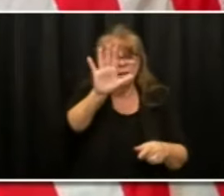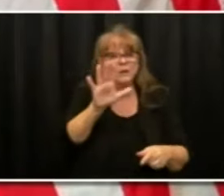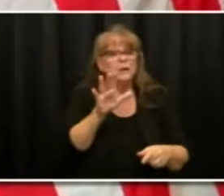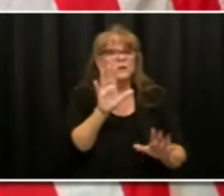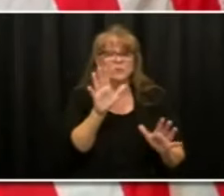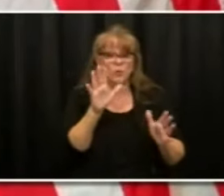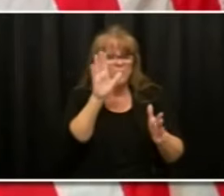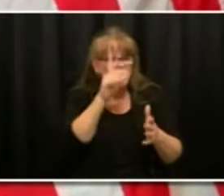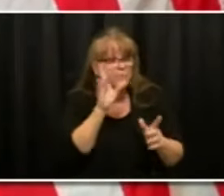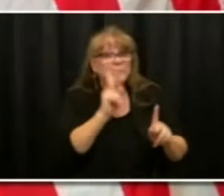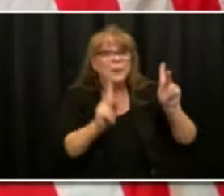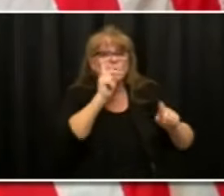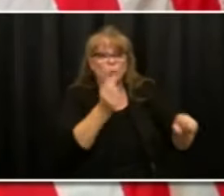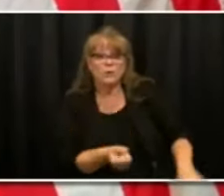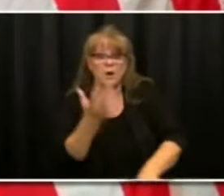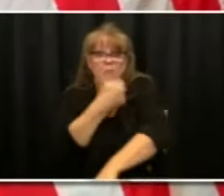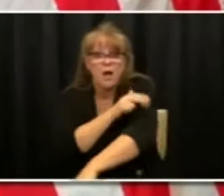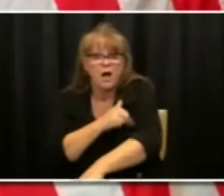the increasing